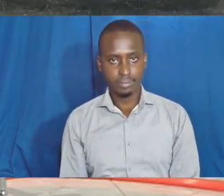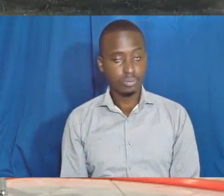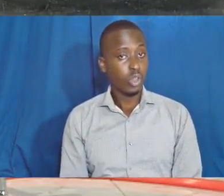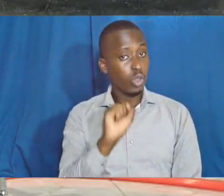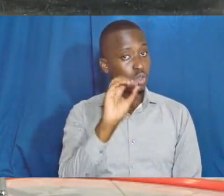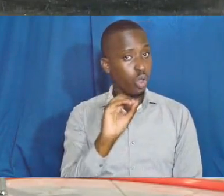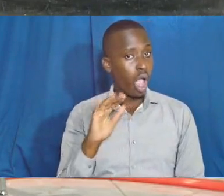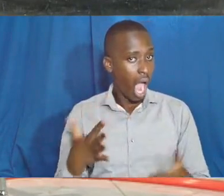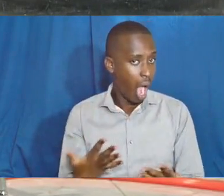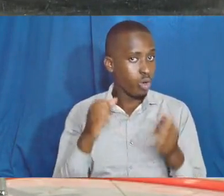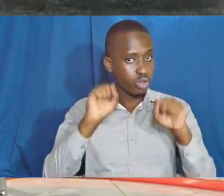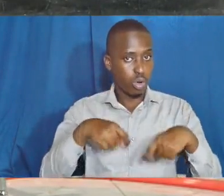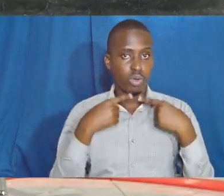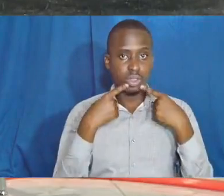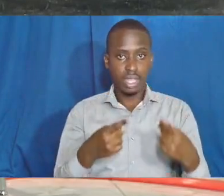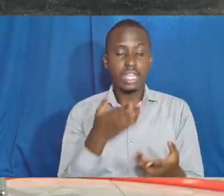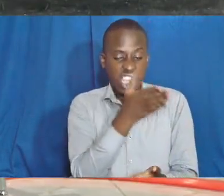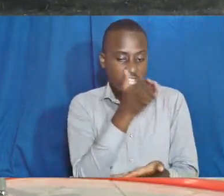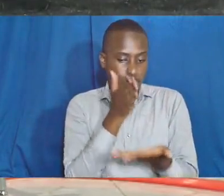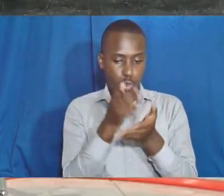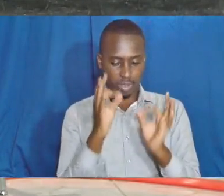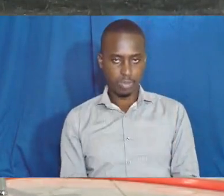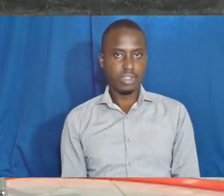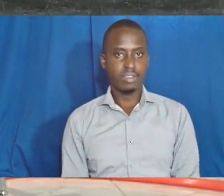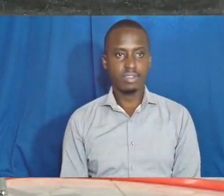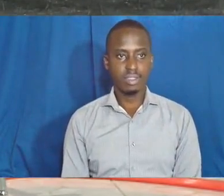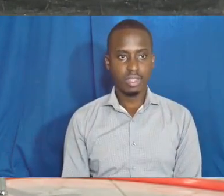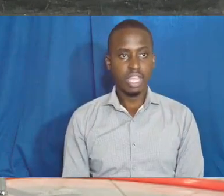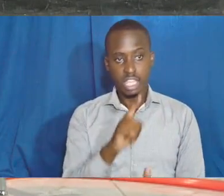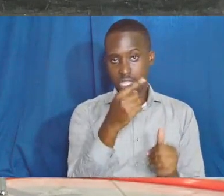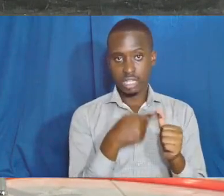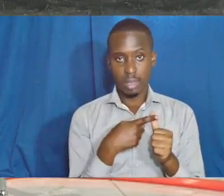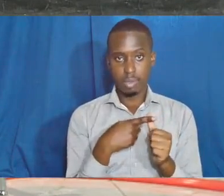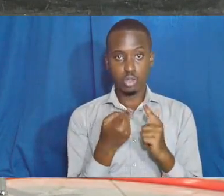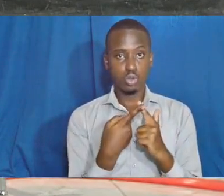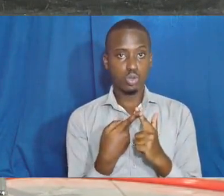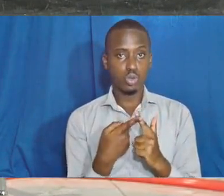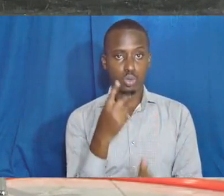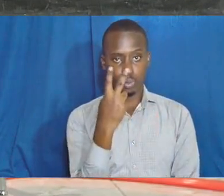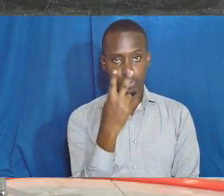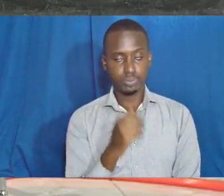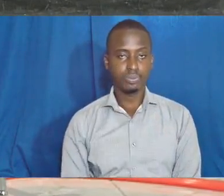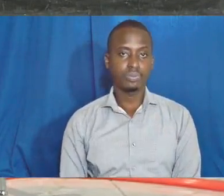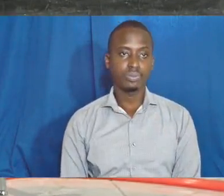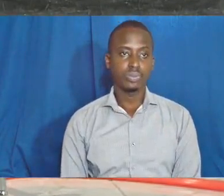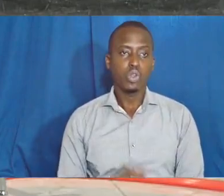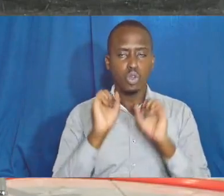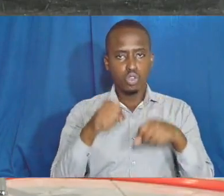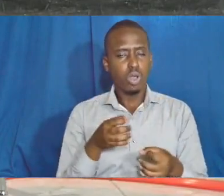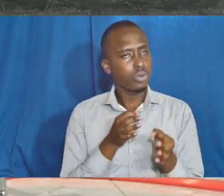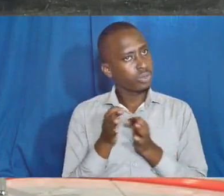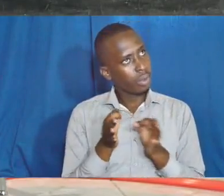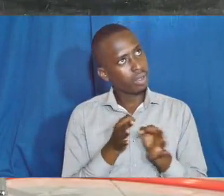So that is how you can tell this is a pure substance. That is one. Two, you can